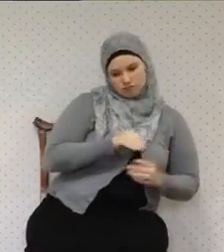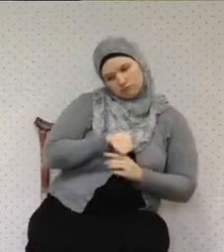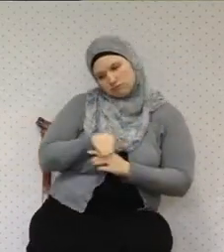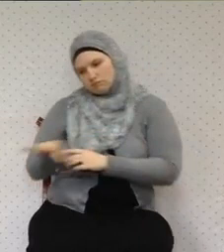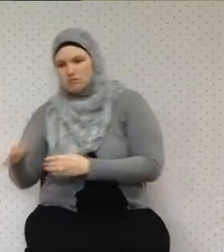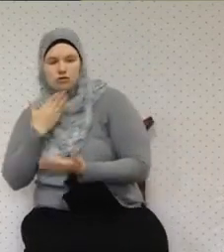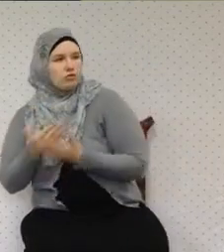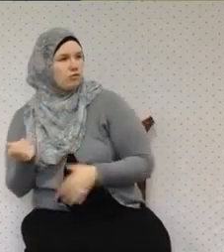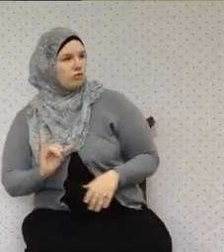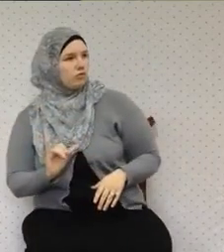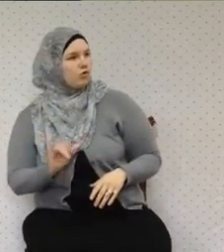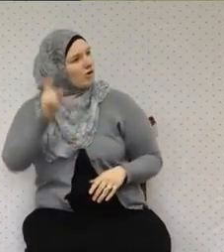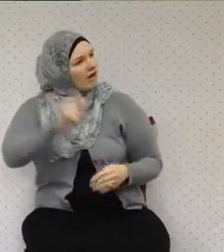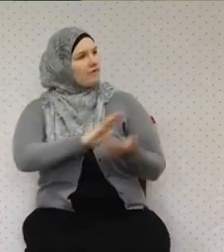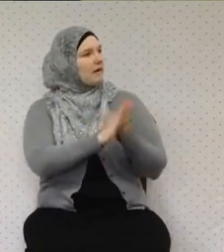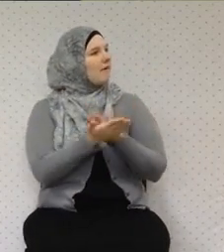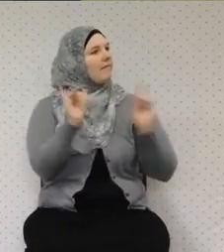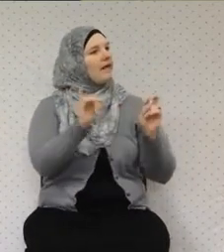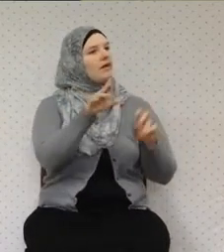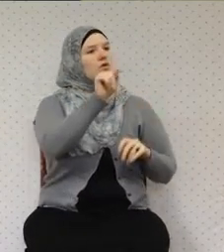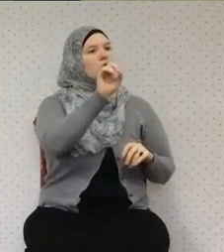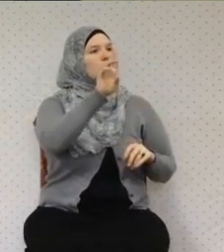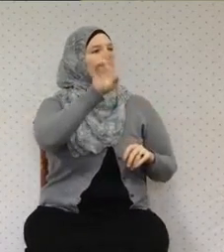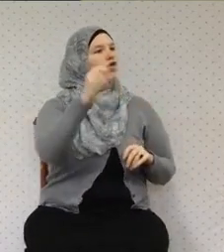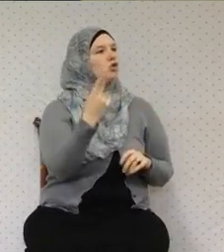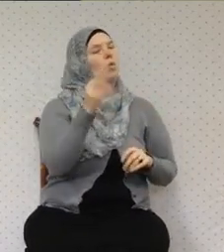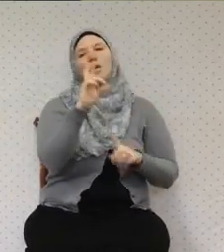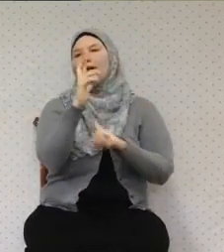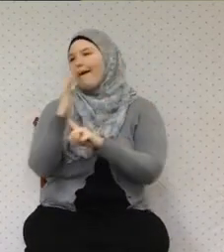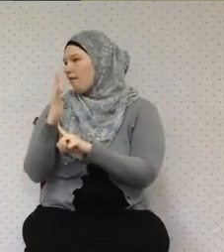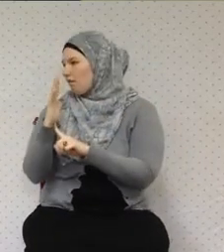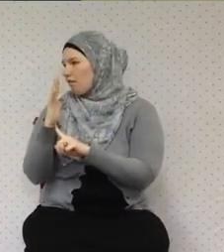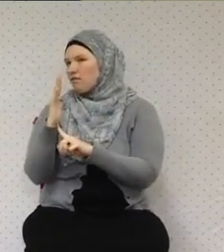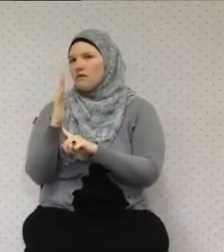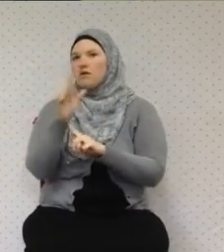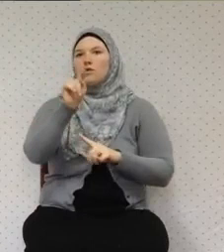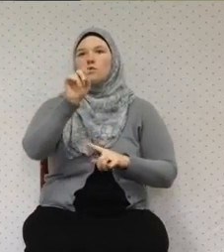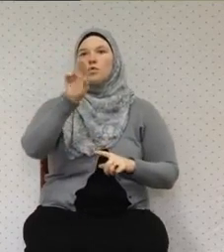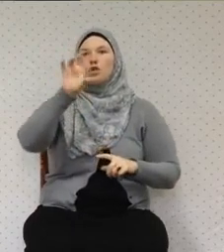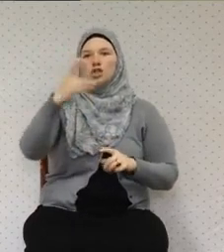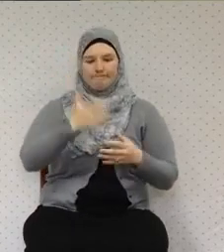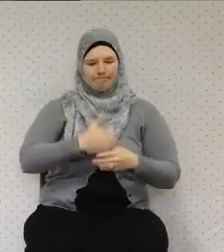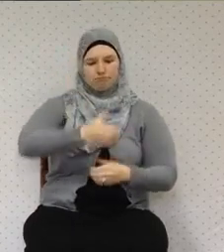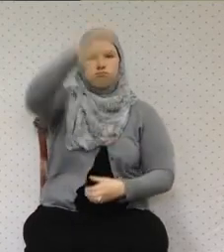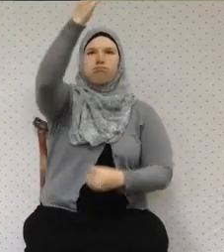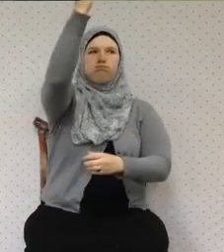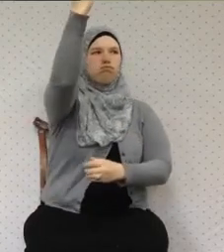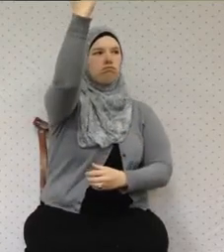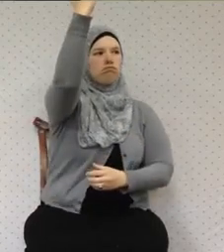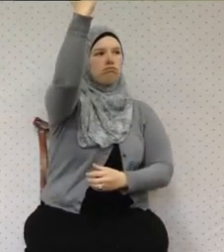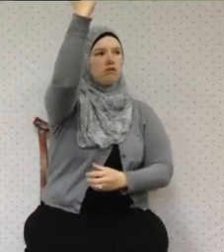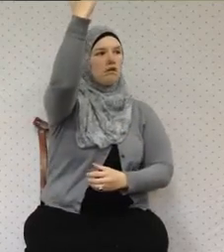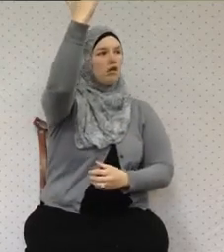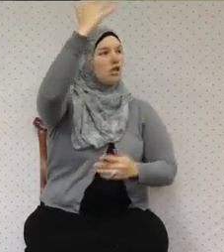surround you. So you have to become like a torch or a candle. A torch lightens